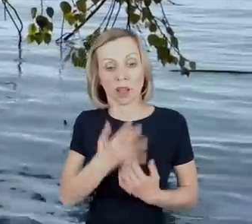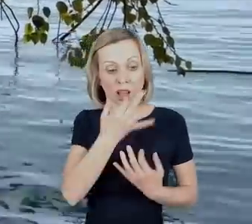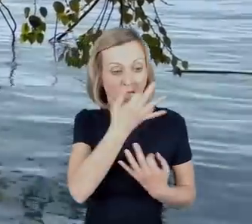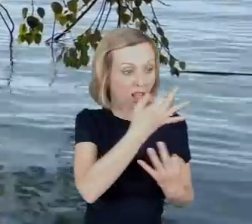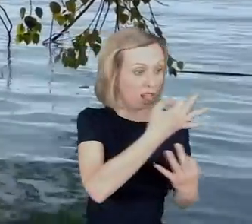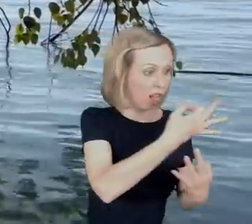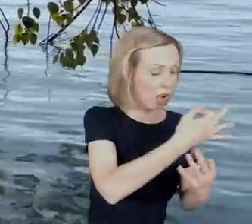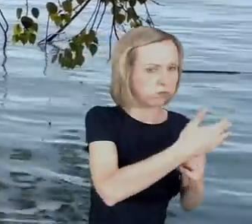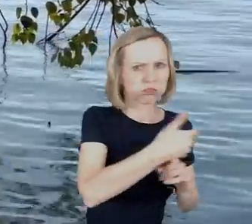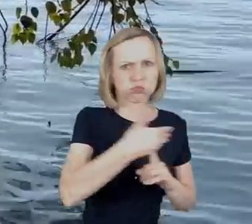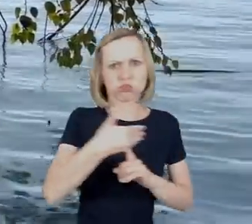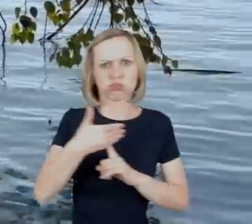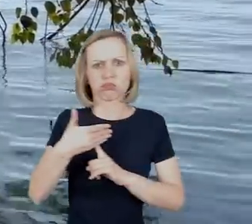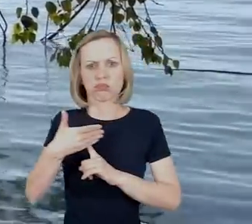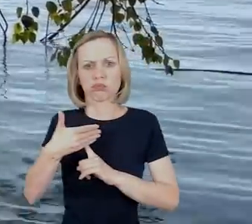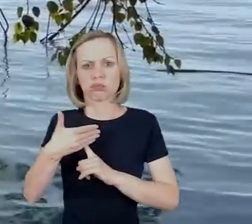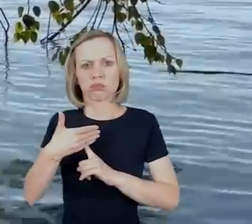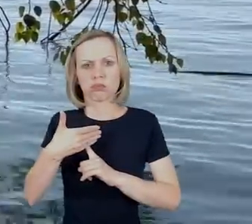the time of trial,